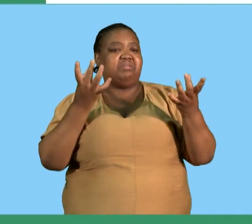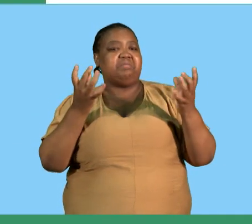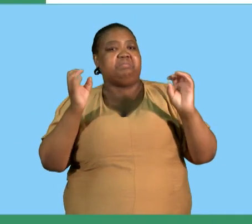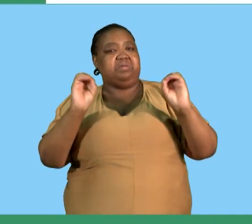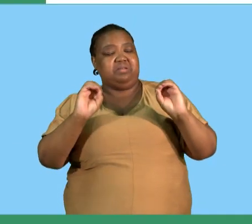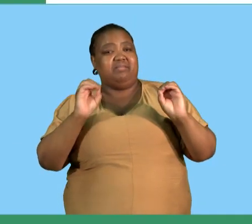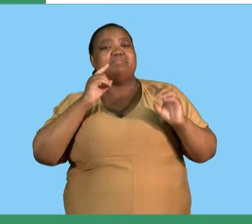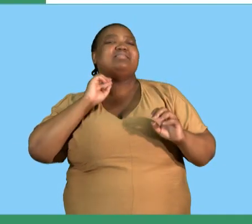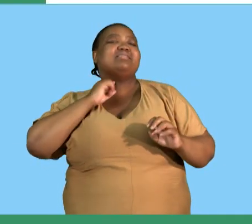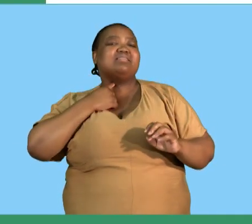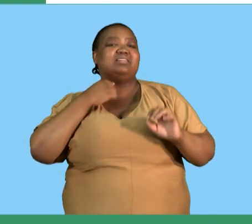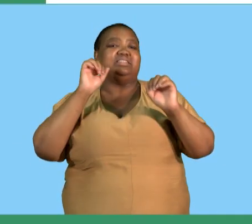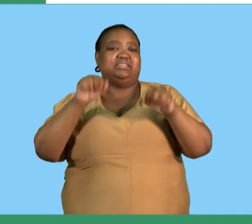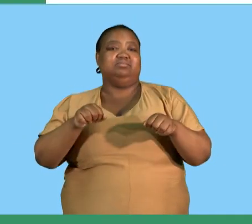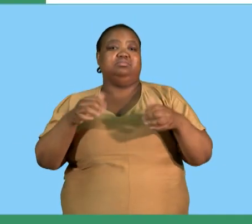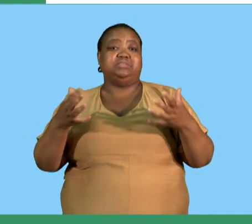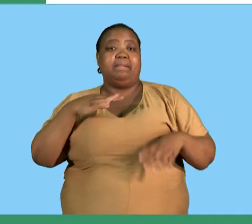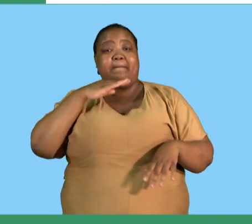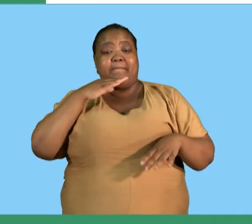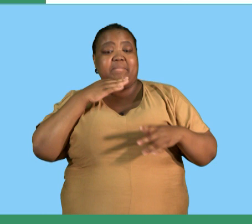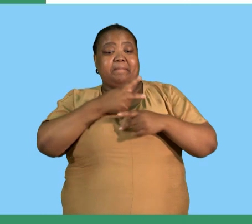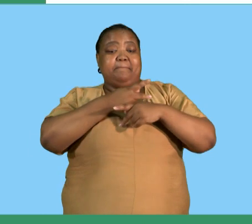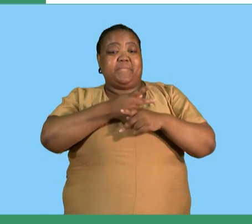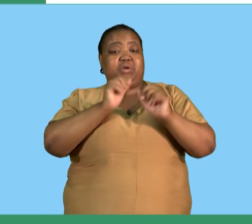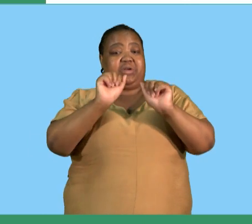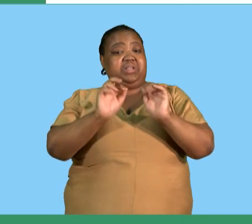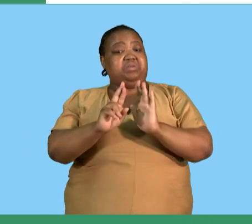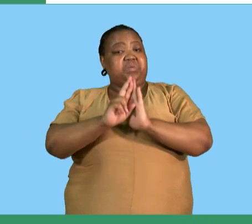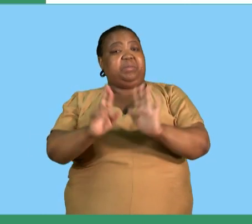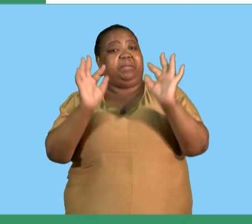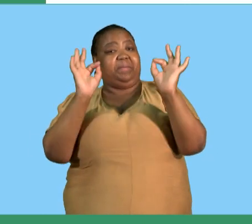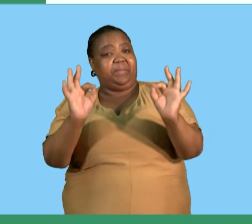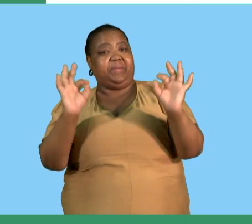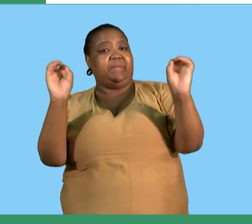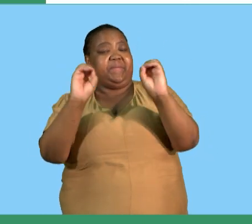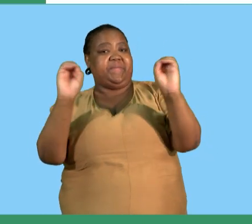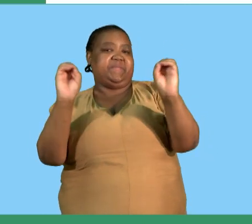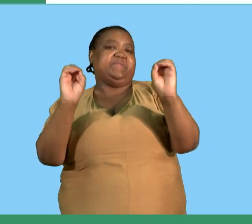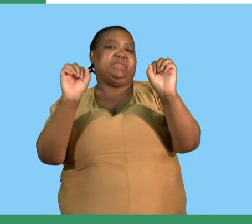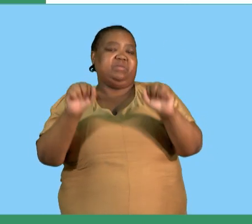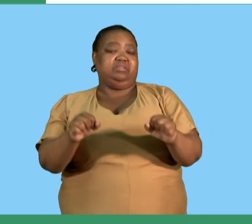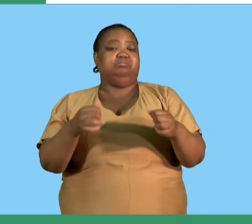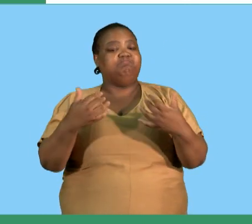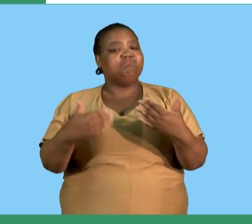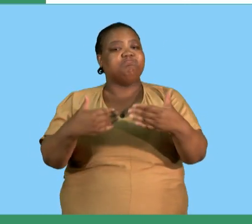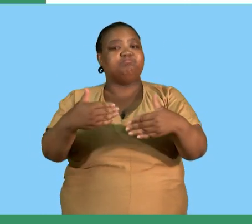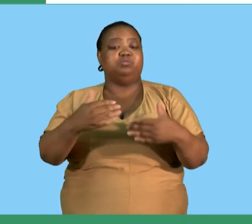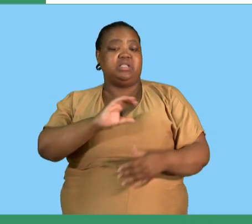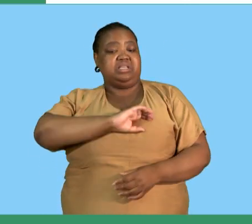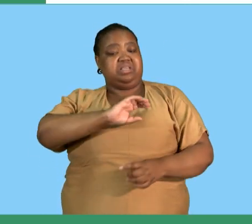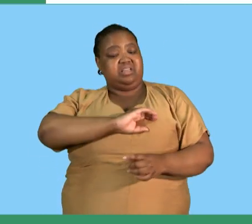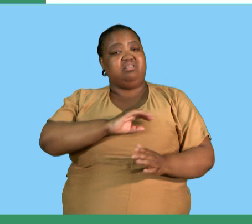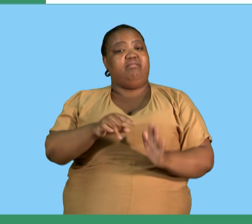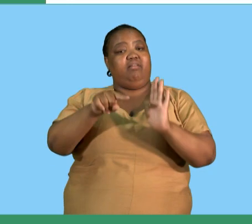misleading statements in advertising, it leads to misrepresentation of the product or the concerned product, which can do what? It